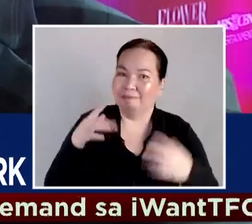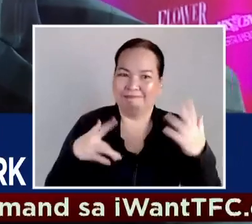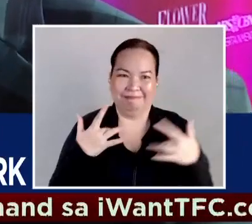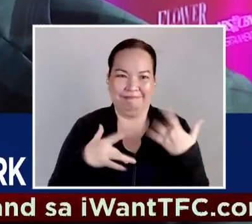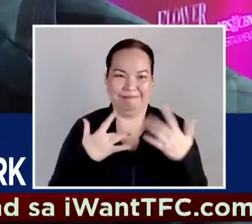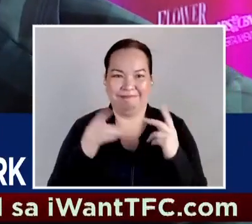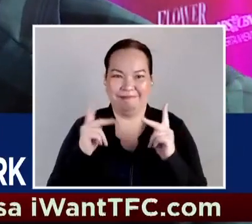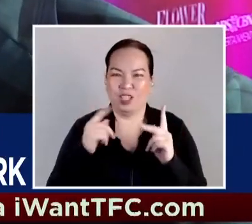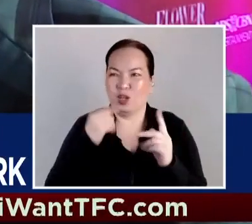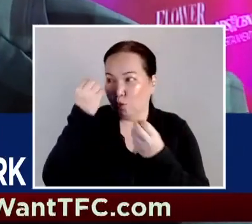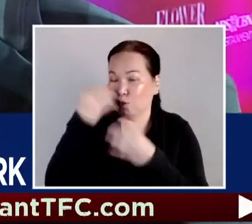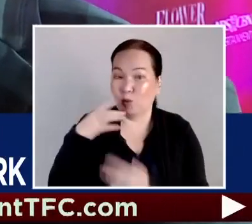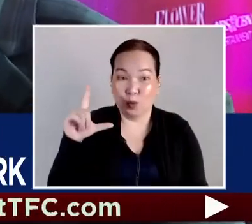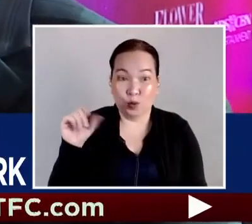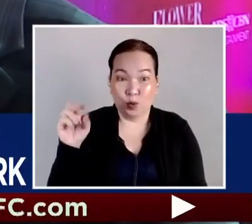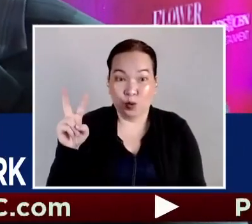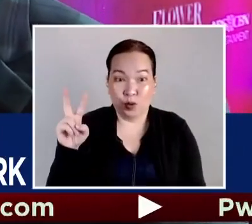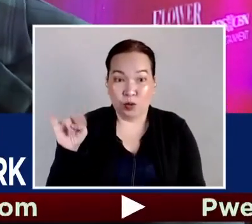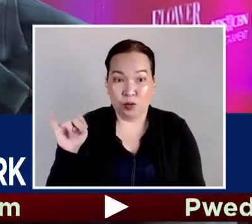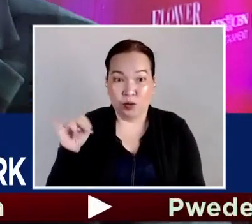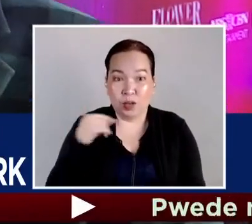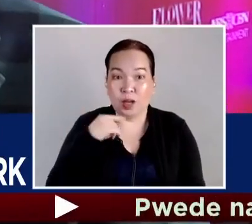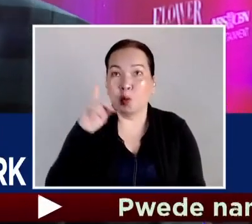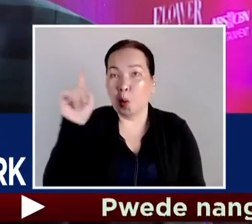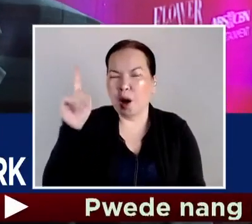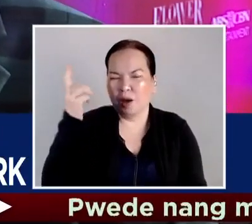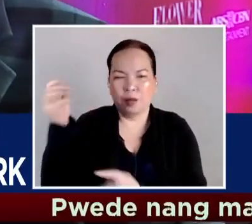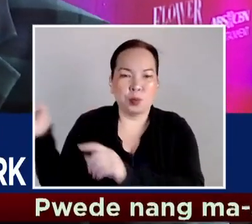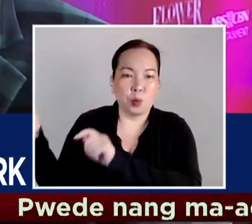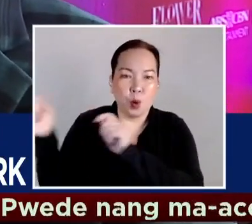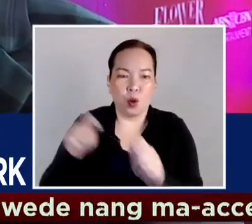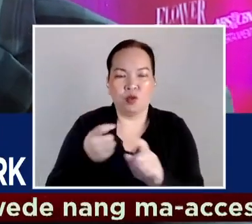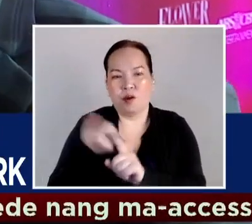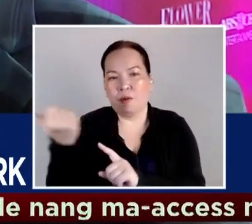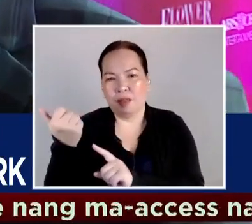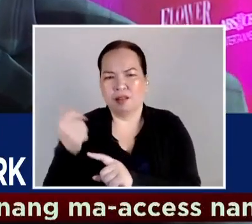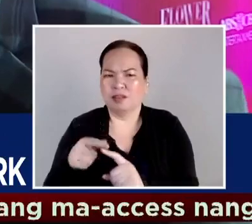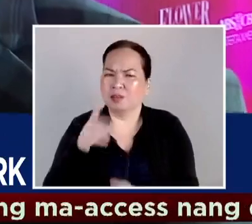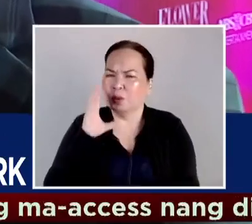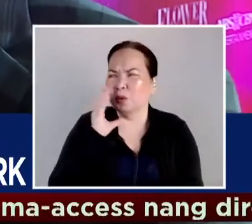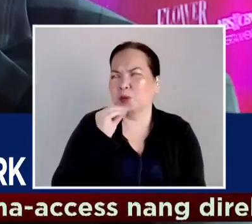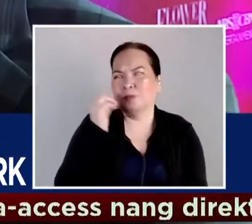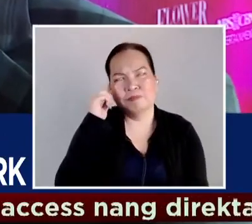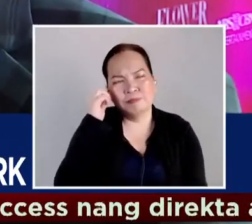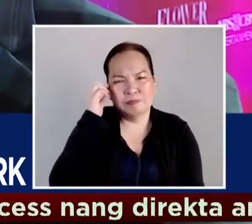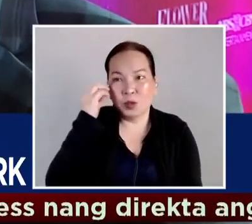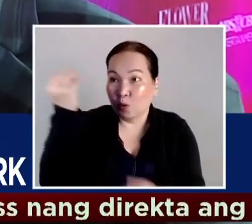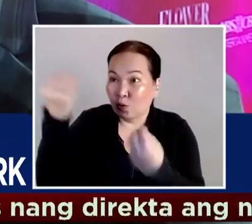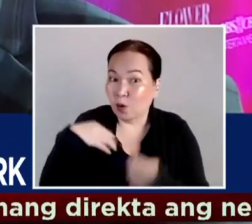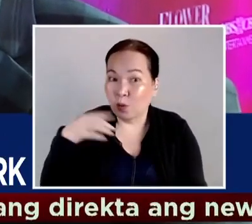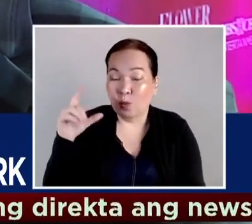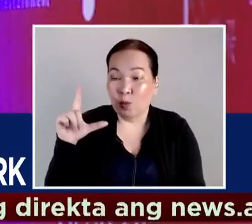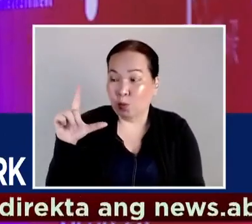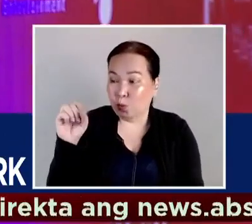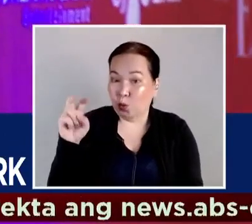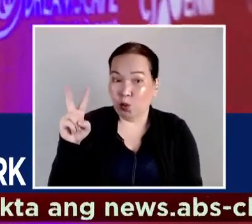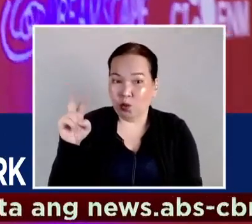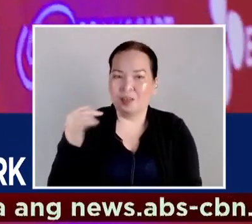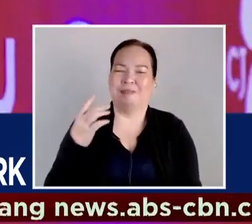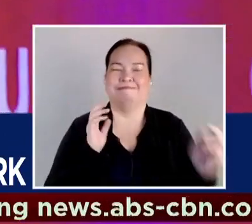because they said there's somebody who was transferring from another station. So I was like, okay. So until they told me who it